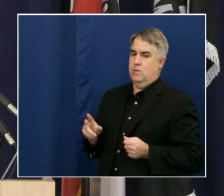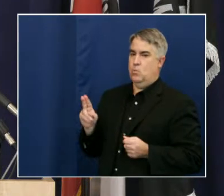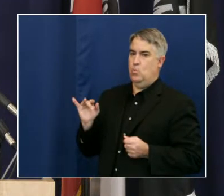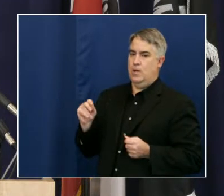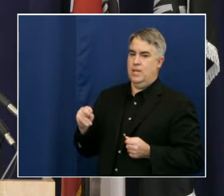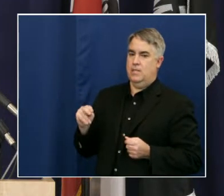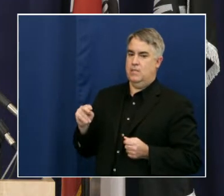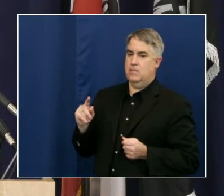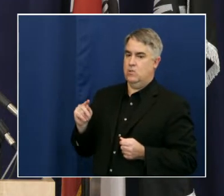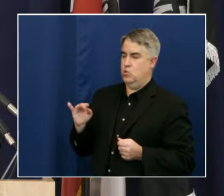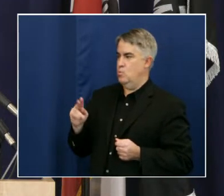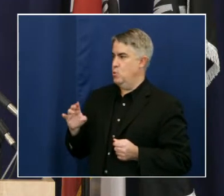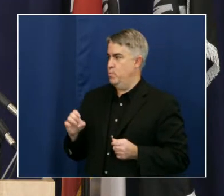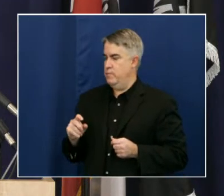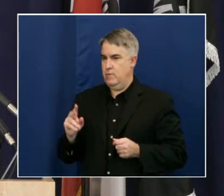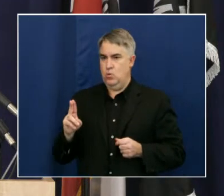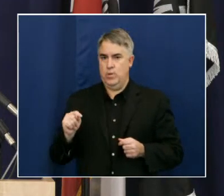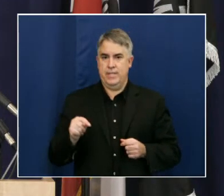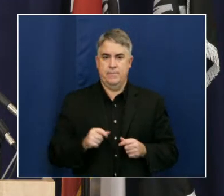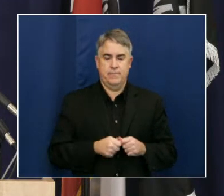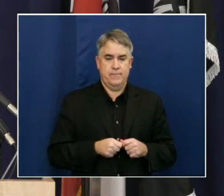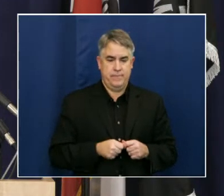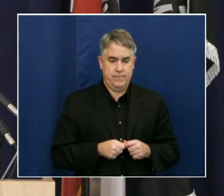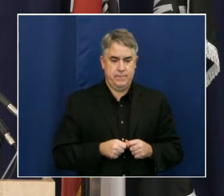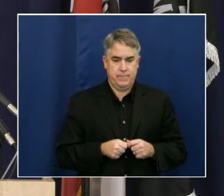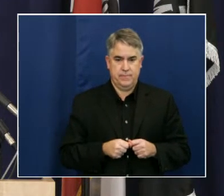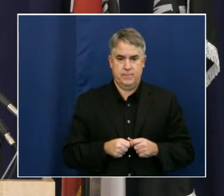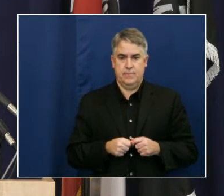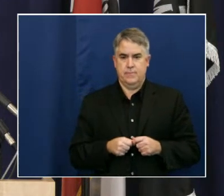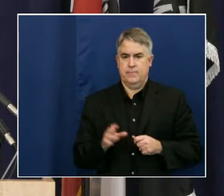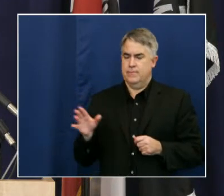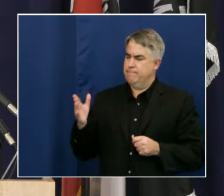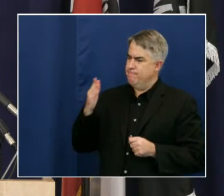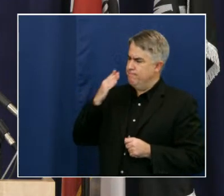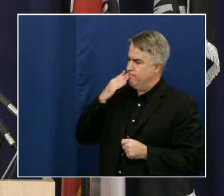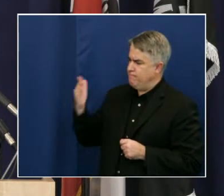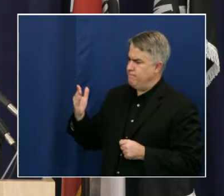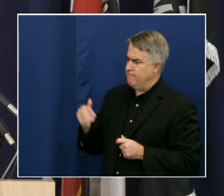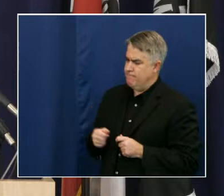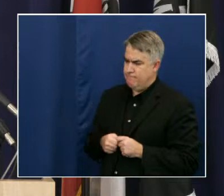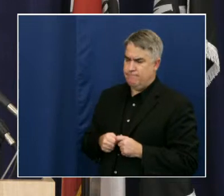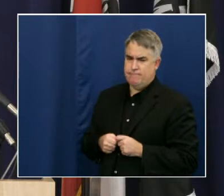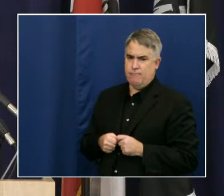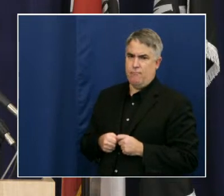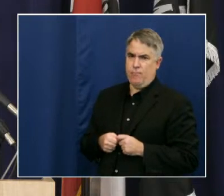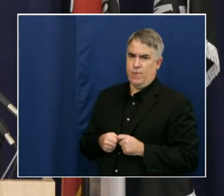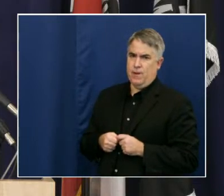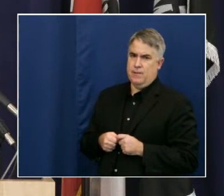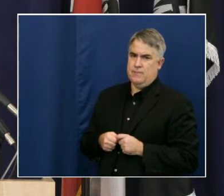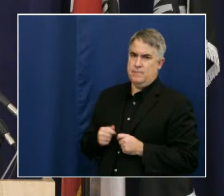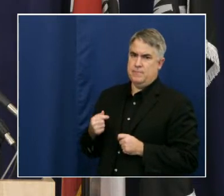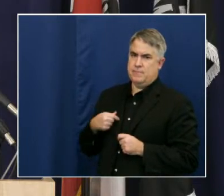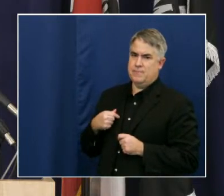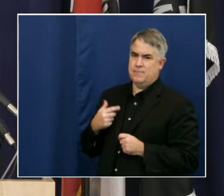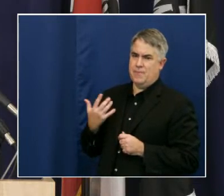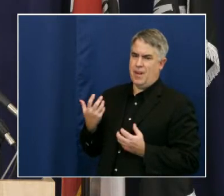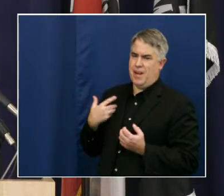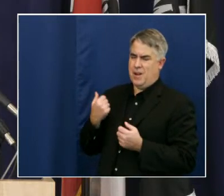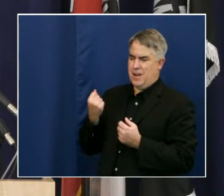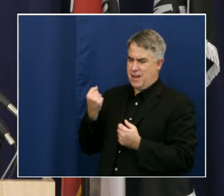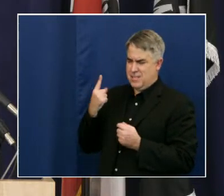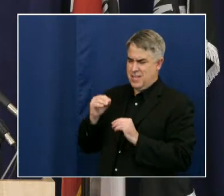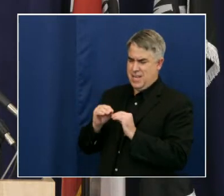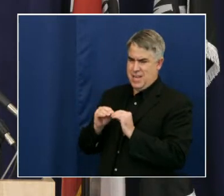Thank you. I just wanted to make sure we all understand how our local public health guidance on